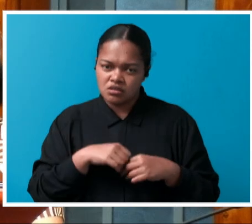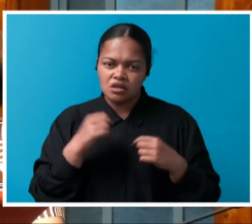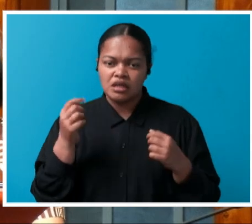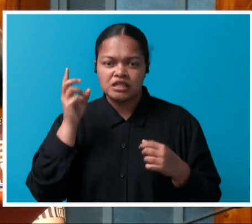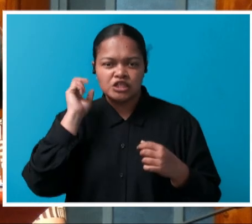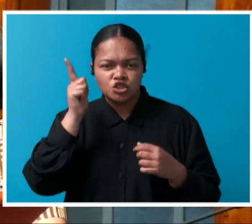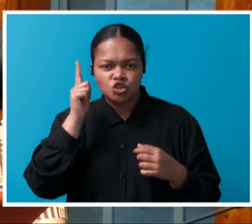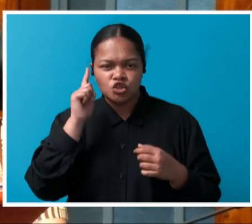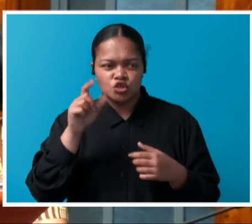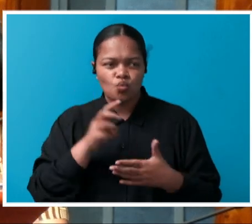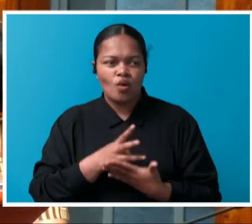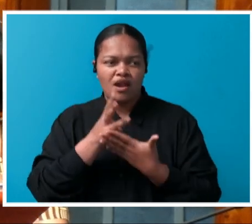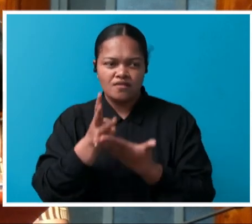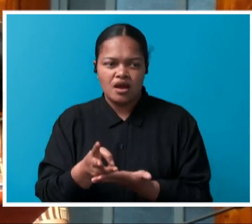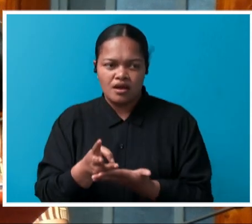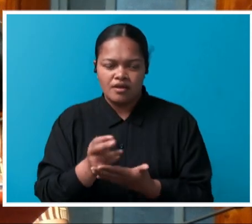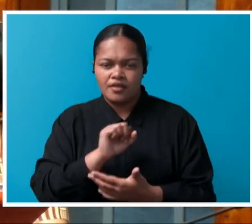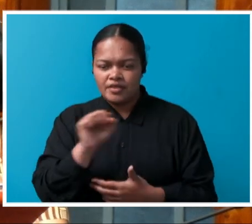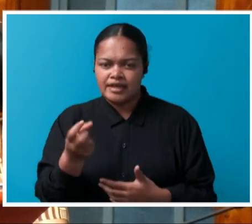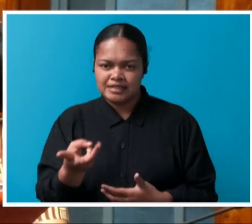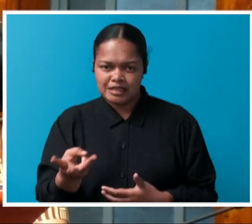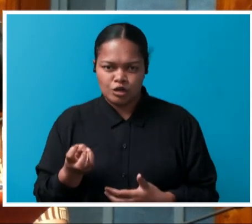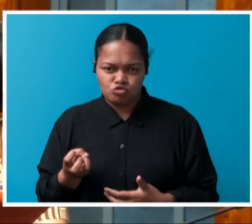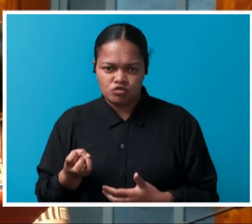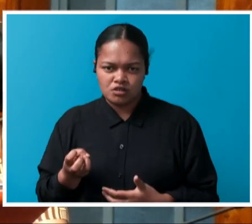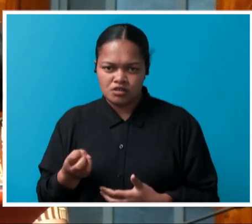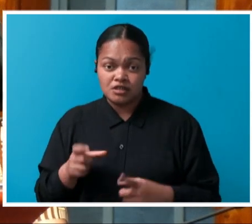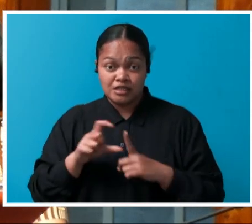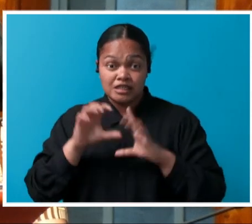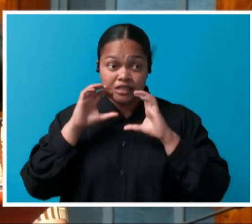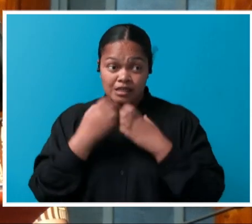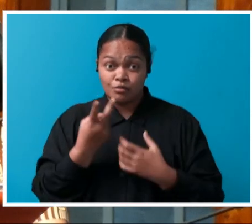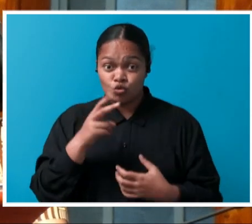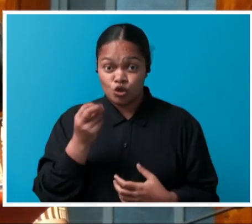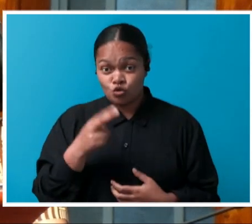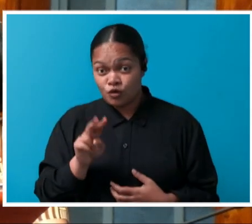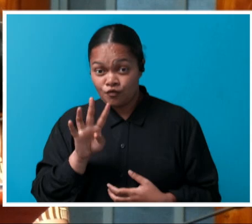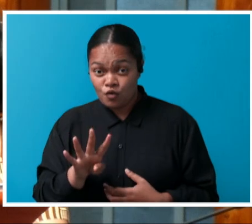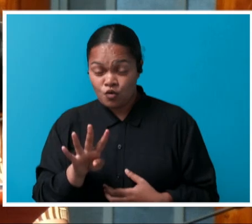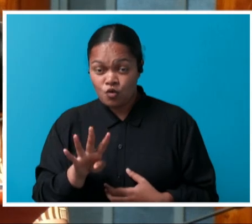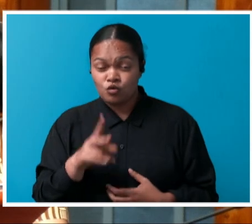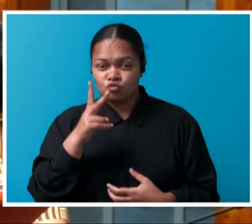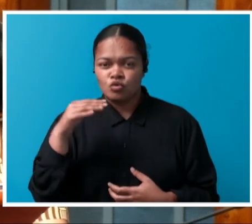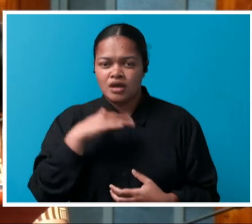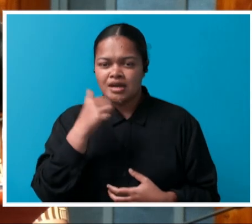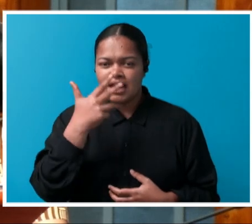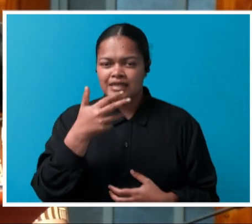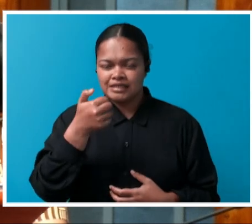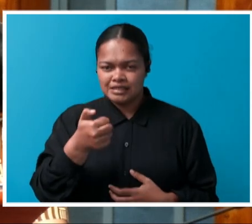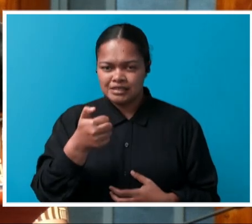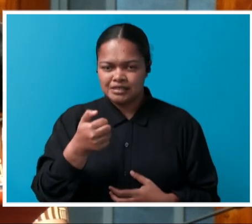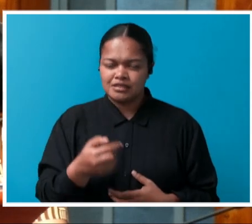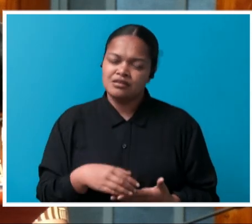welfare, especially their salaries. In December 2024, 296 teachers received